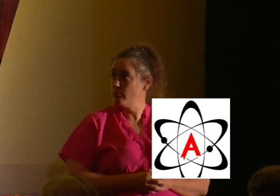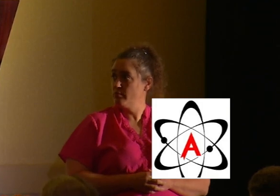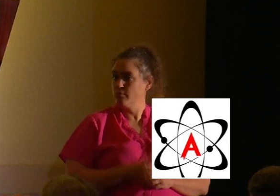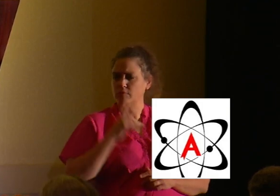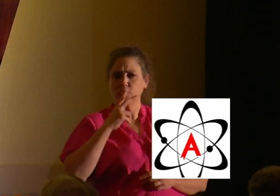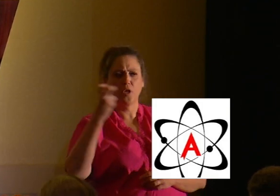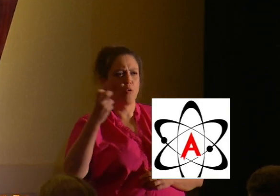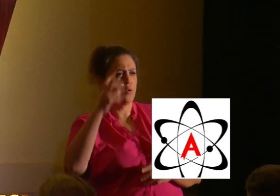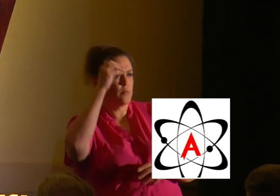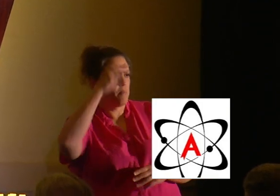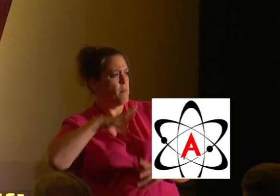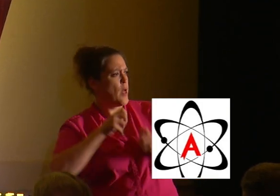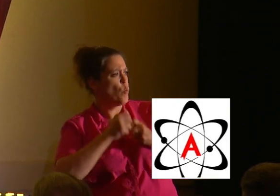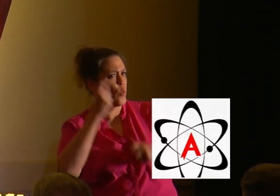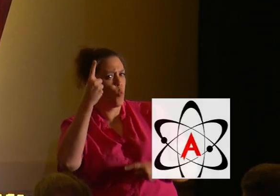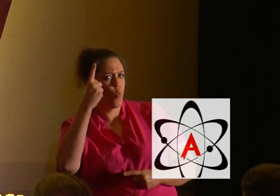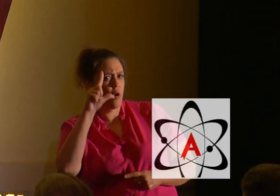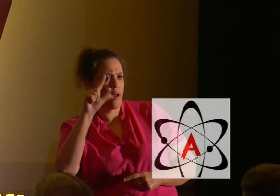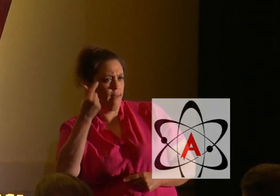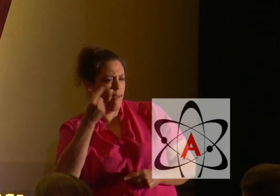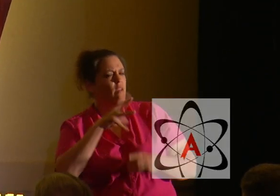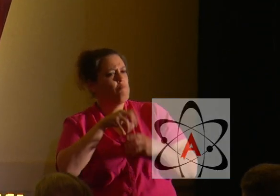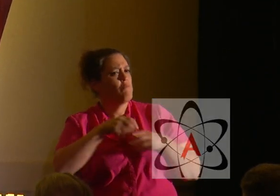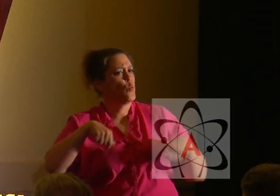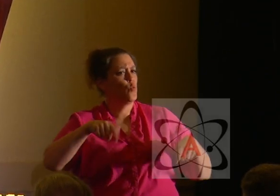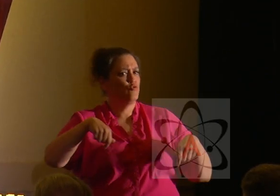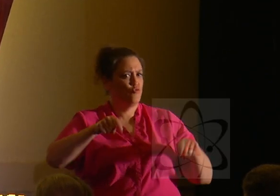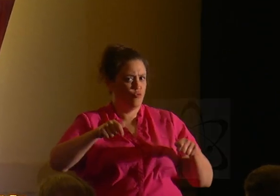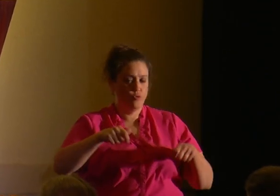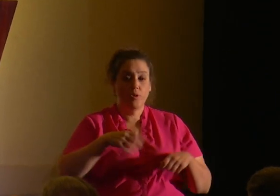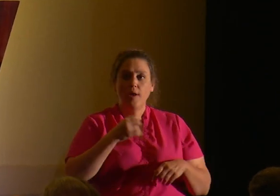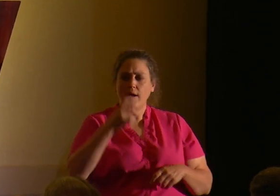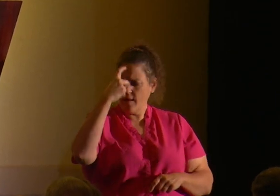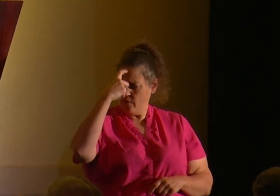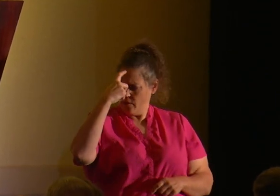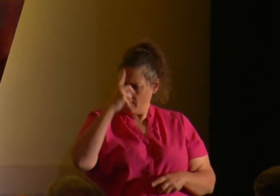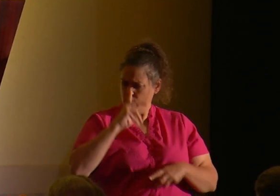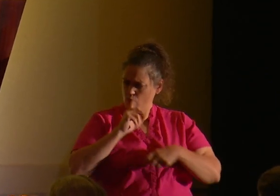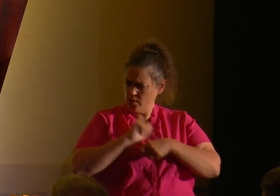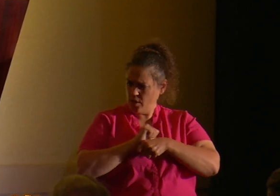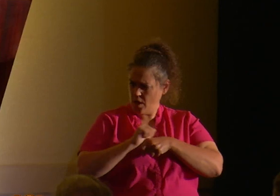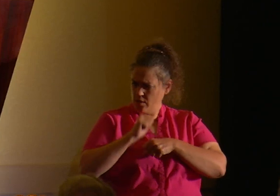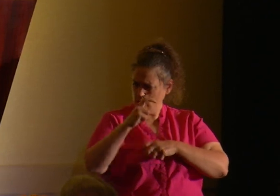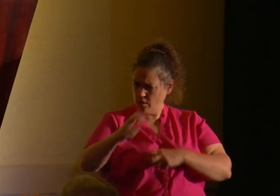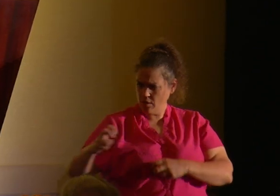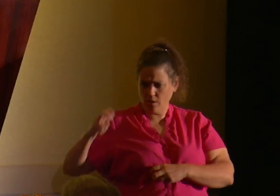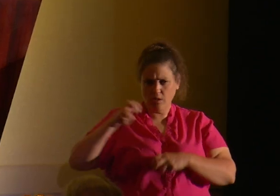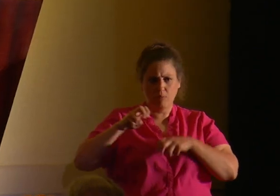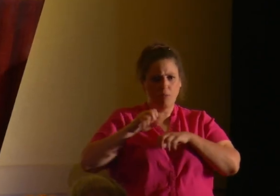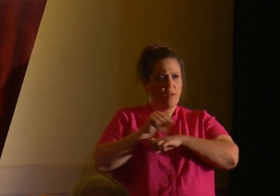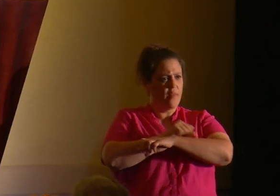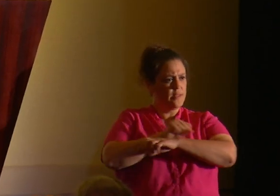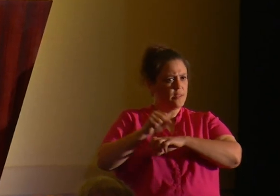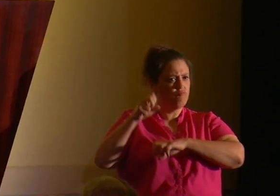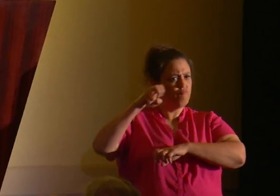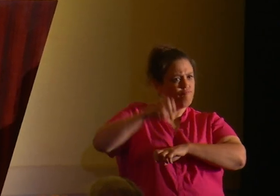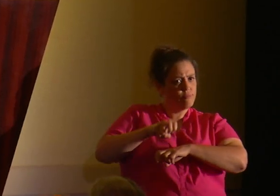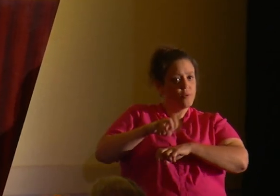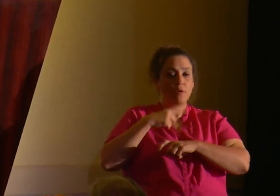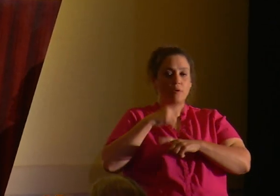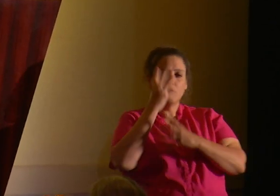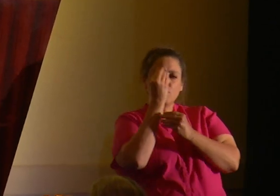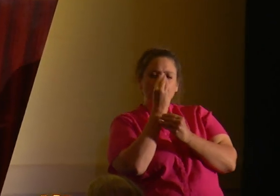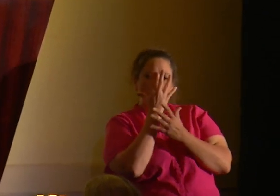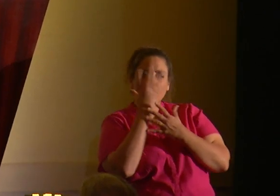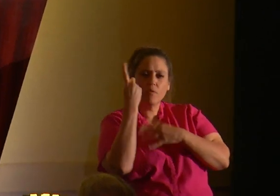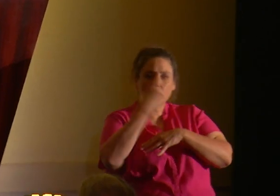leg. He always had, you know, he's always in a wheelchair. I think he was actually up on top of the stage. And it was a beautiful day,